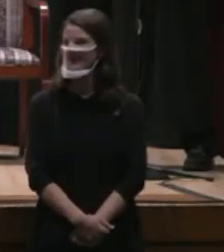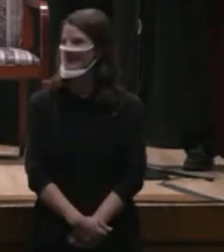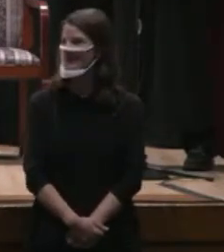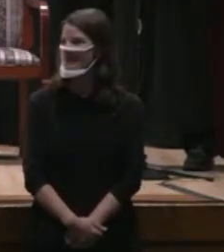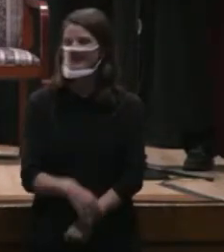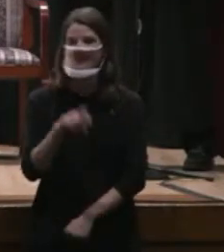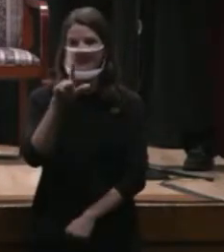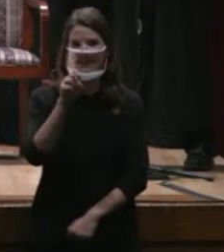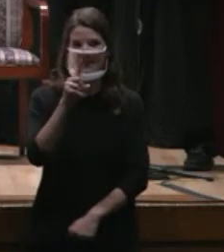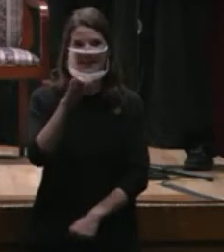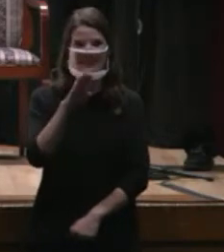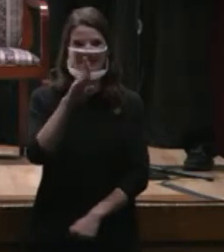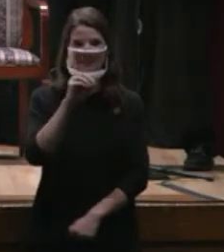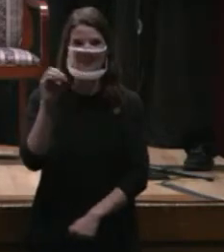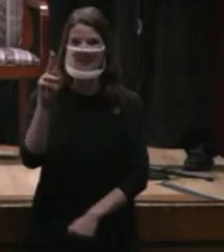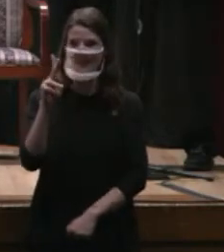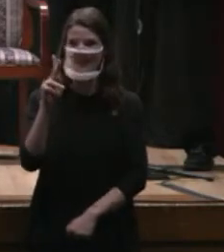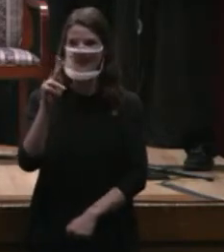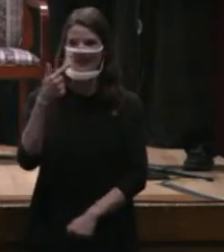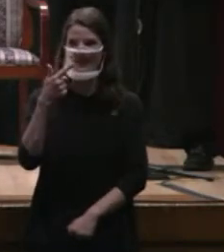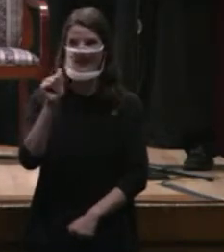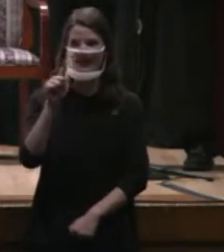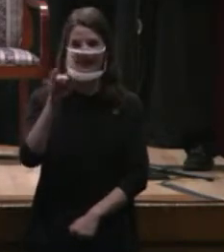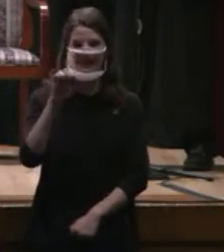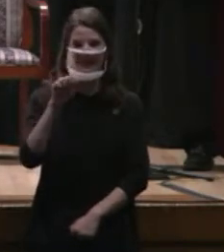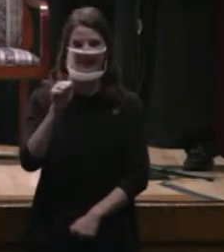Leslie Brooke Galea, summa cum laude.